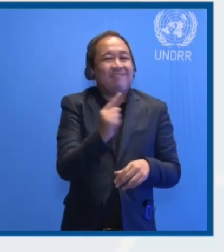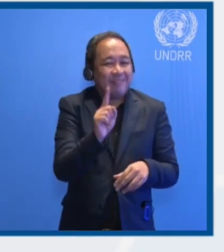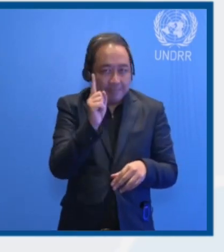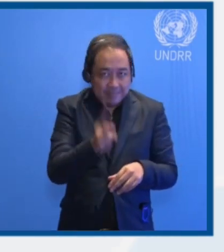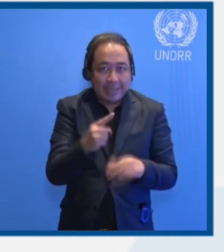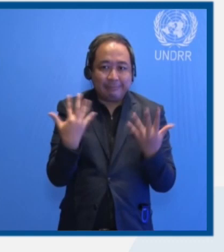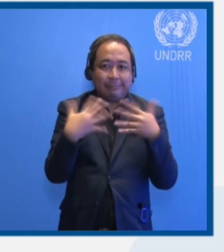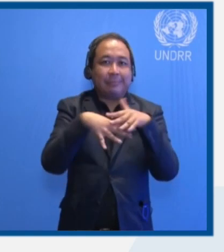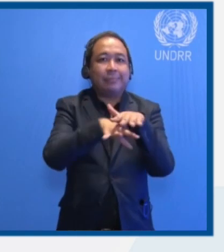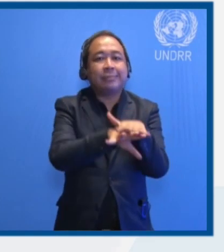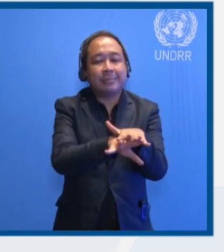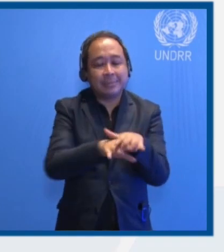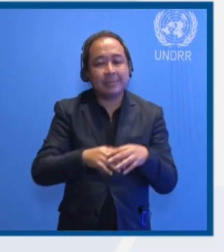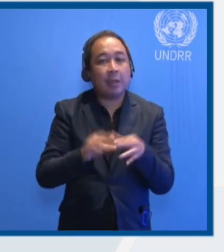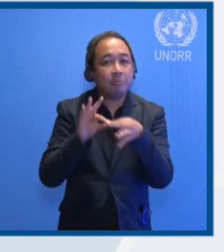appropriateness